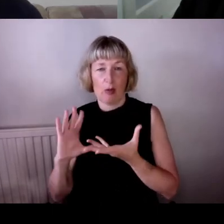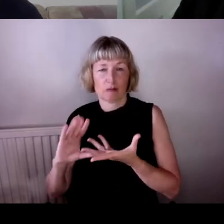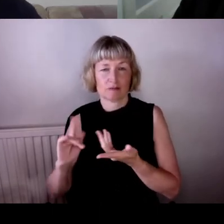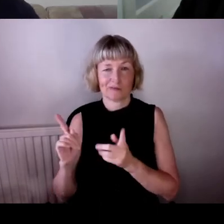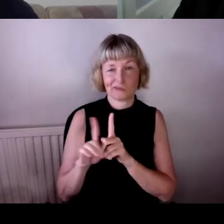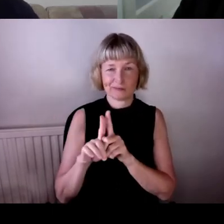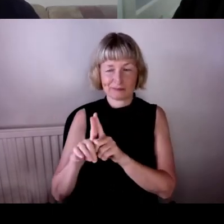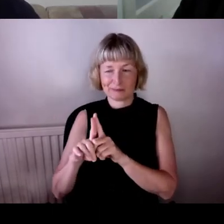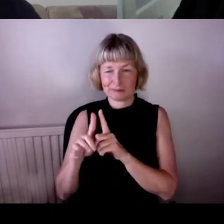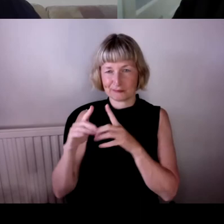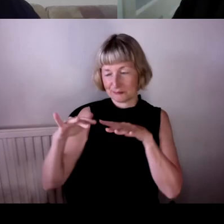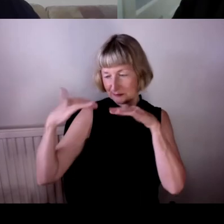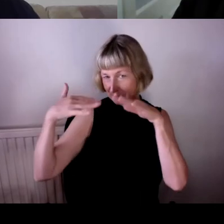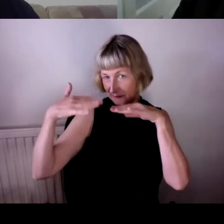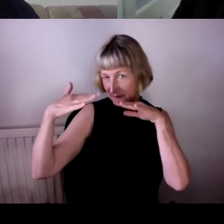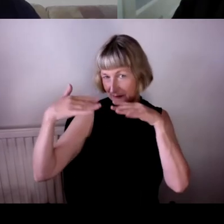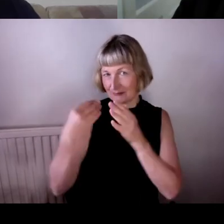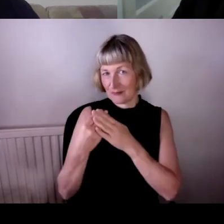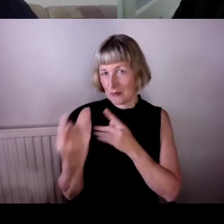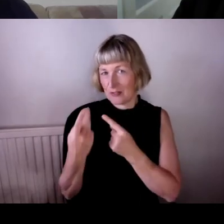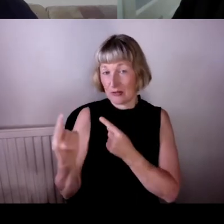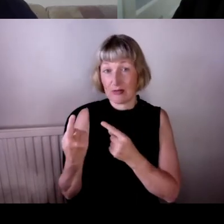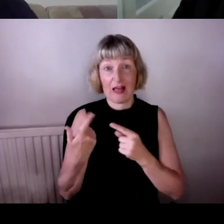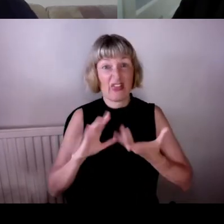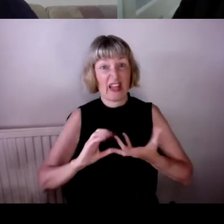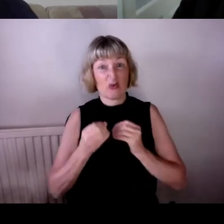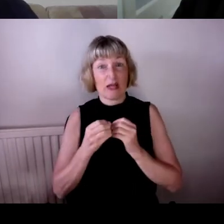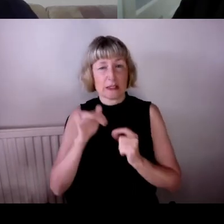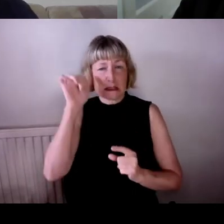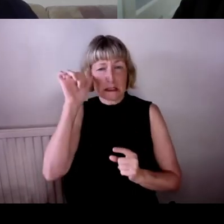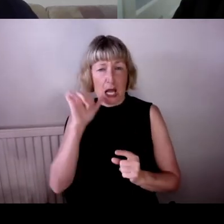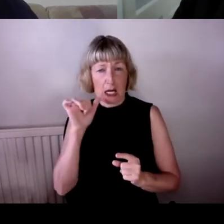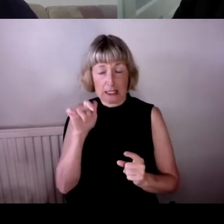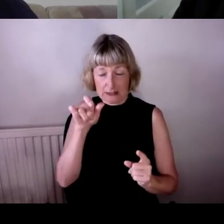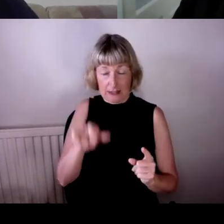They created a character who was very, very sarky and would